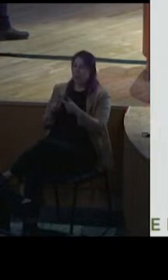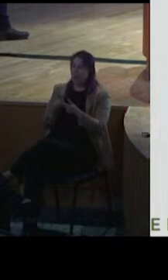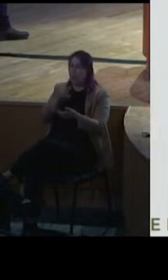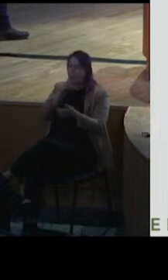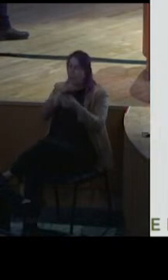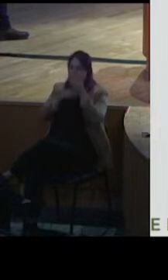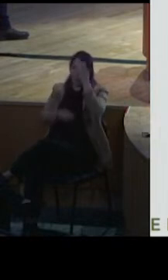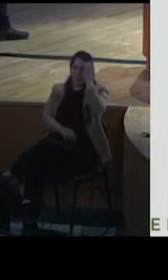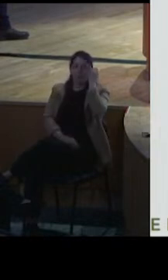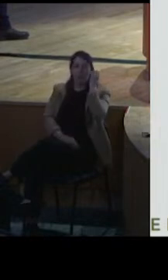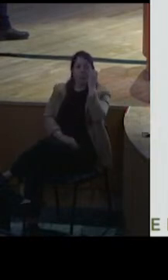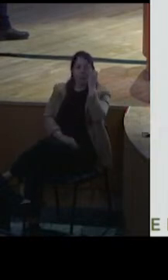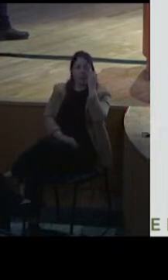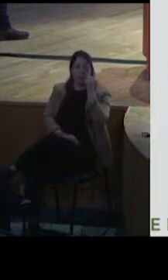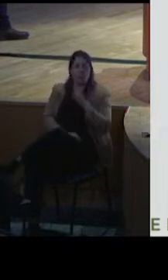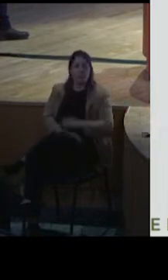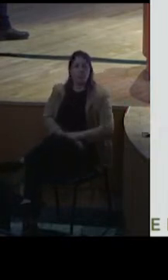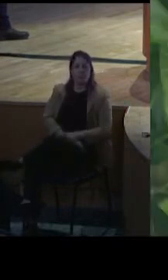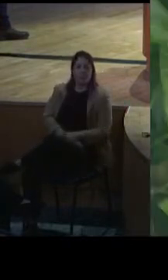and to the people.